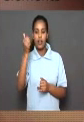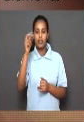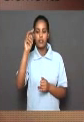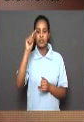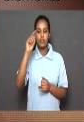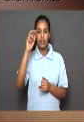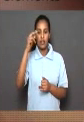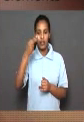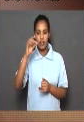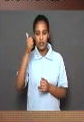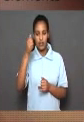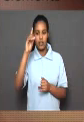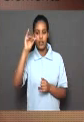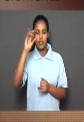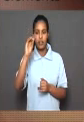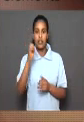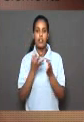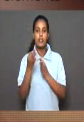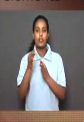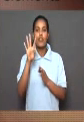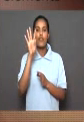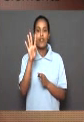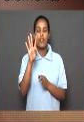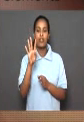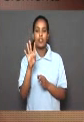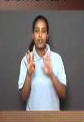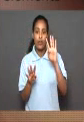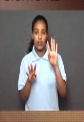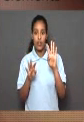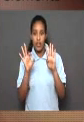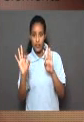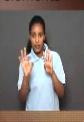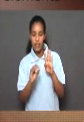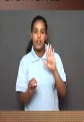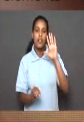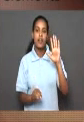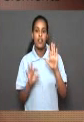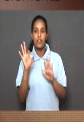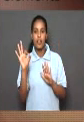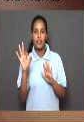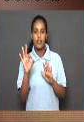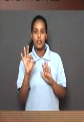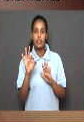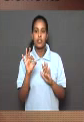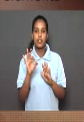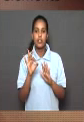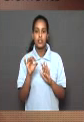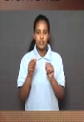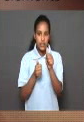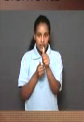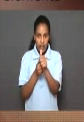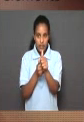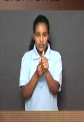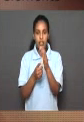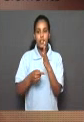These are also referred to as the 4F and 5F series,